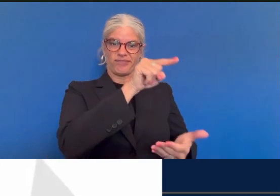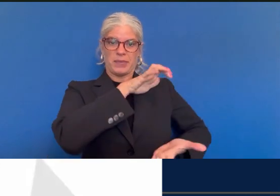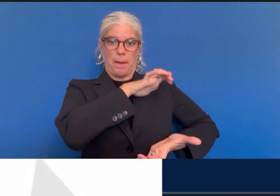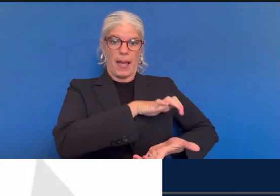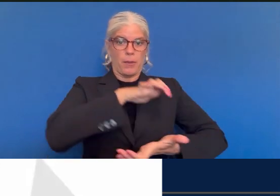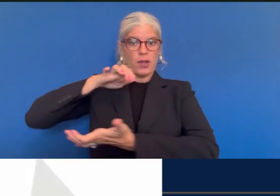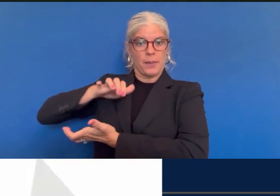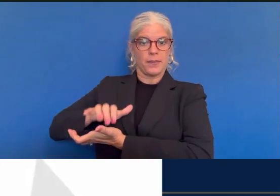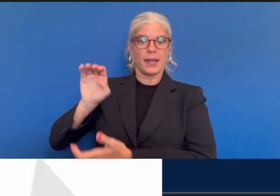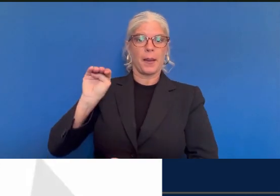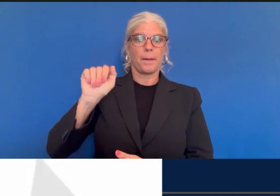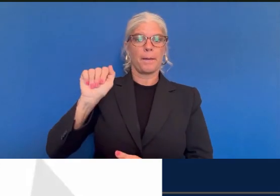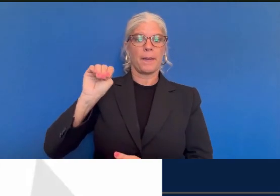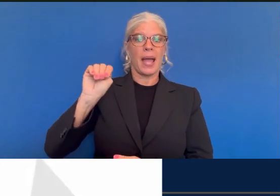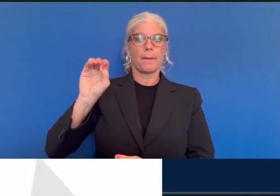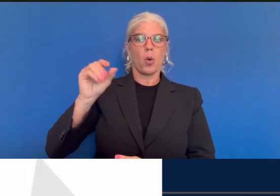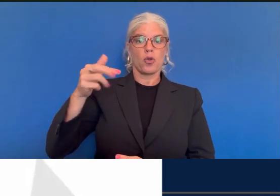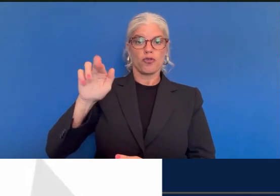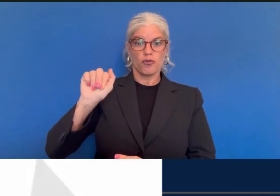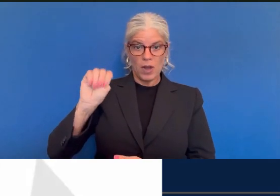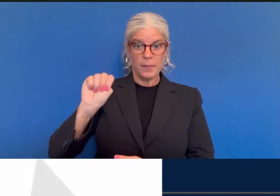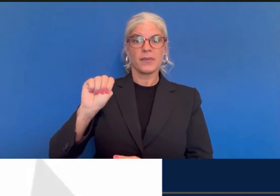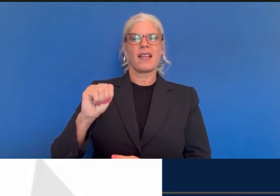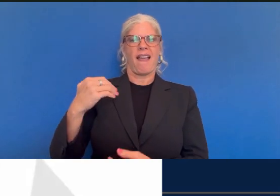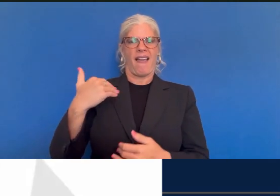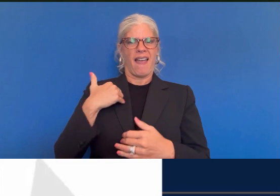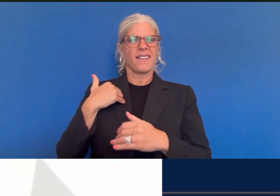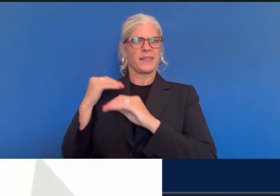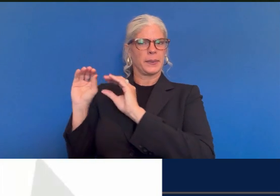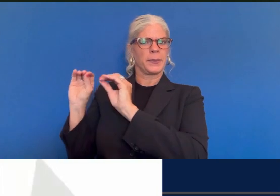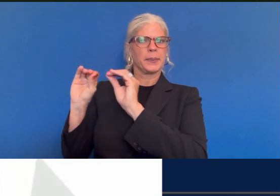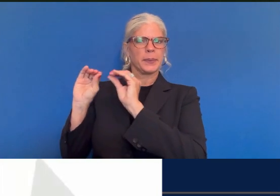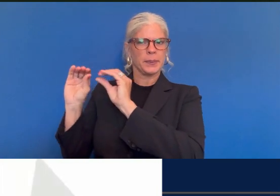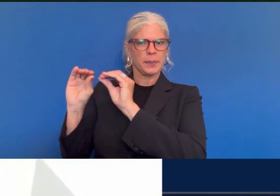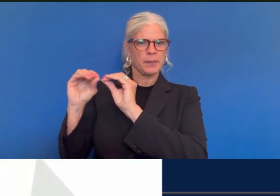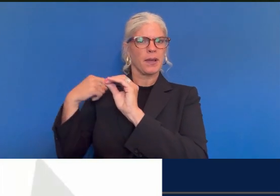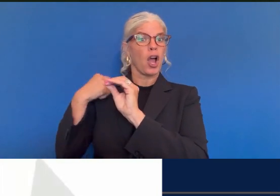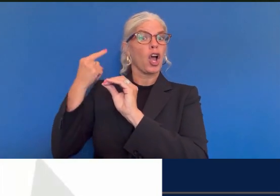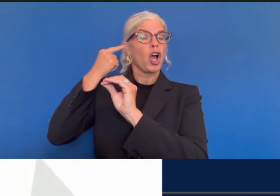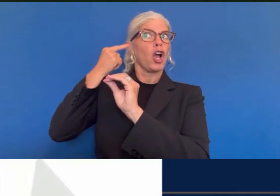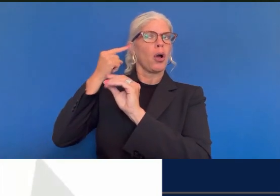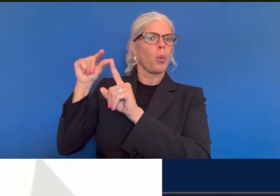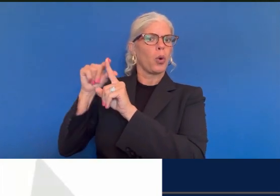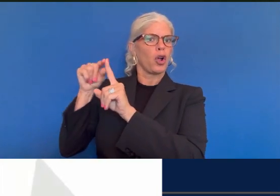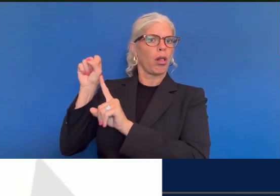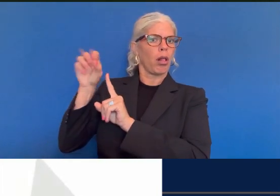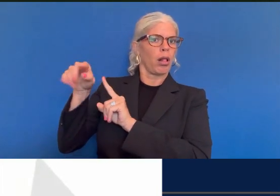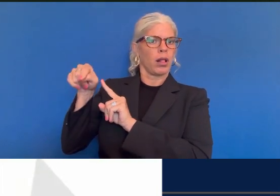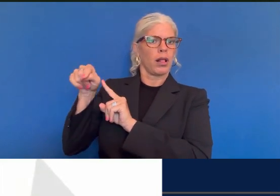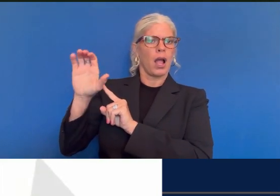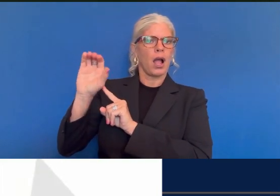June. And right before that, my attendant was dressing me and felt a